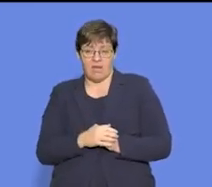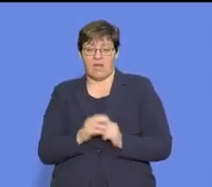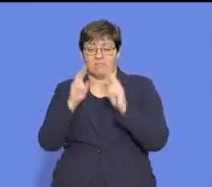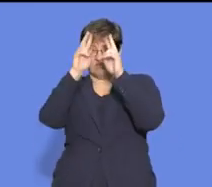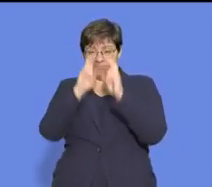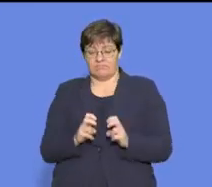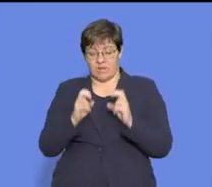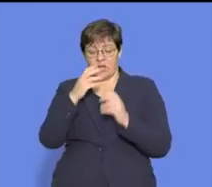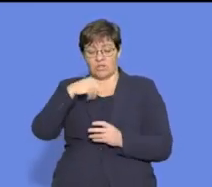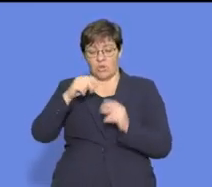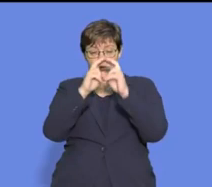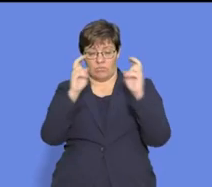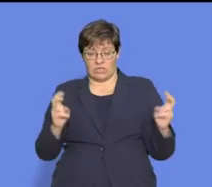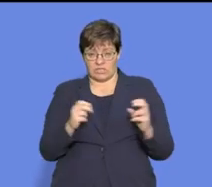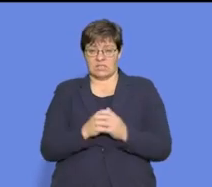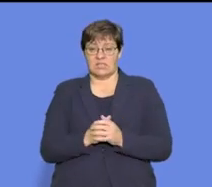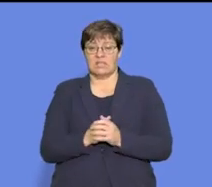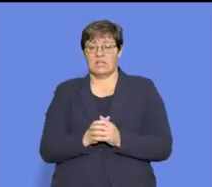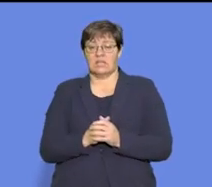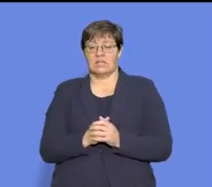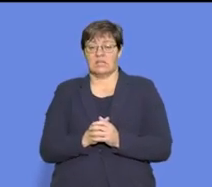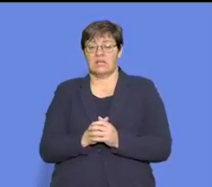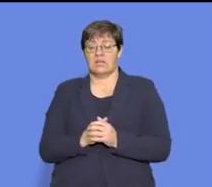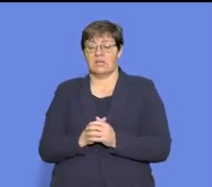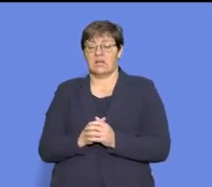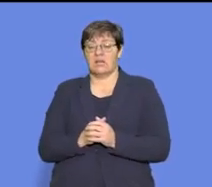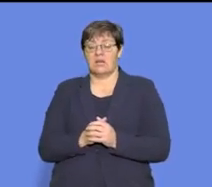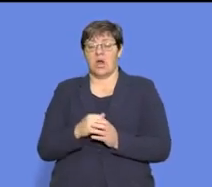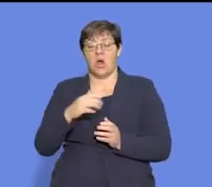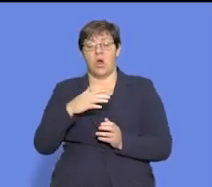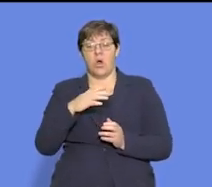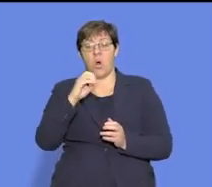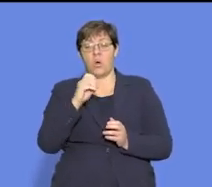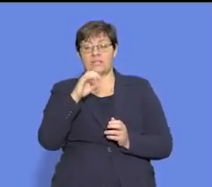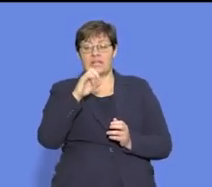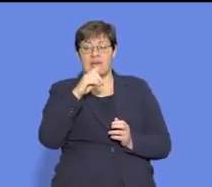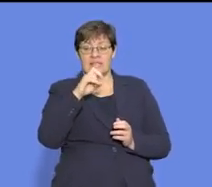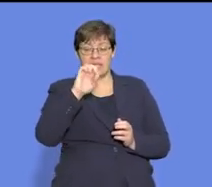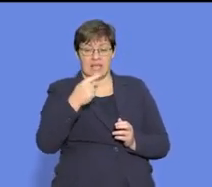1 molar. We've got the salt bridge. The oxidizing species is the